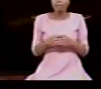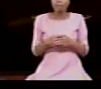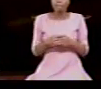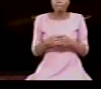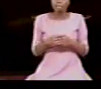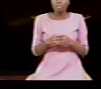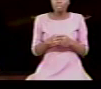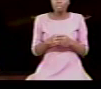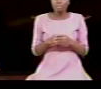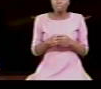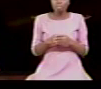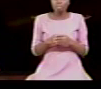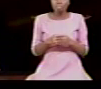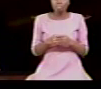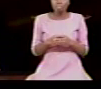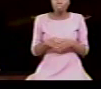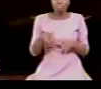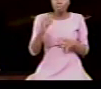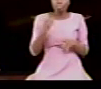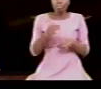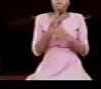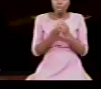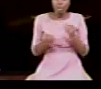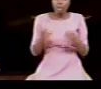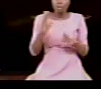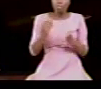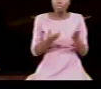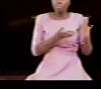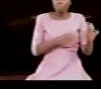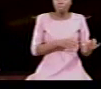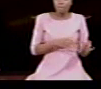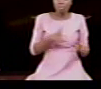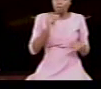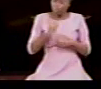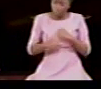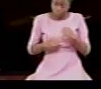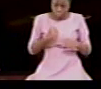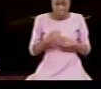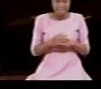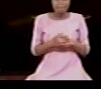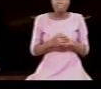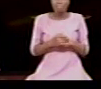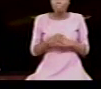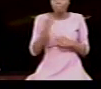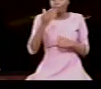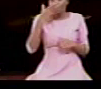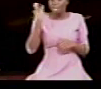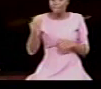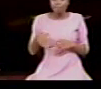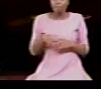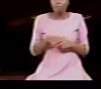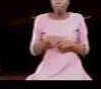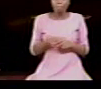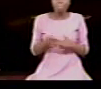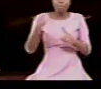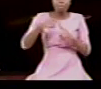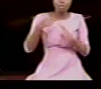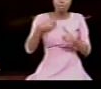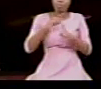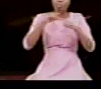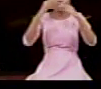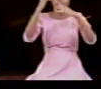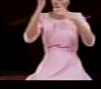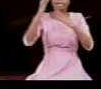Goshen, no lack, no death, no struggling, no pestilence, no evil. Until we get there,